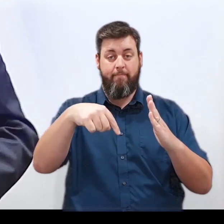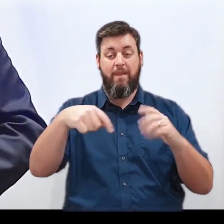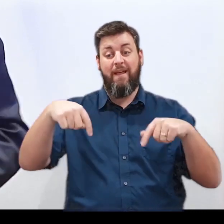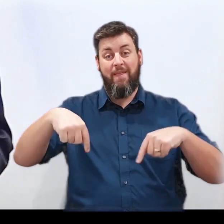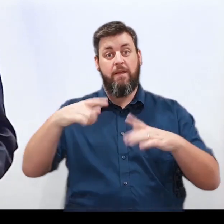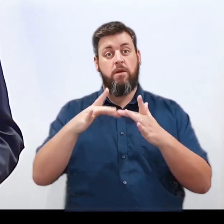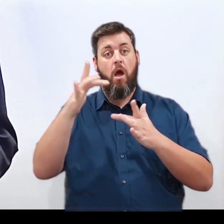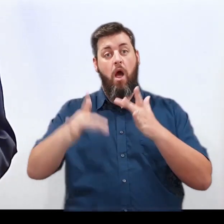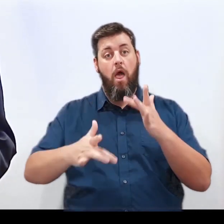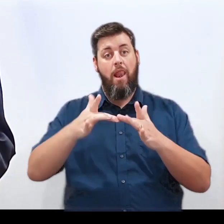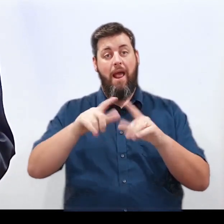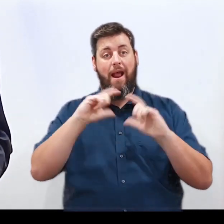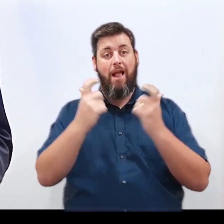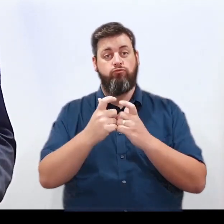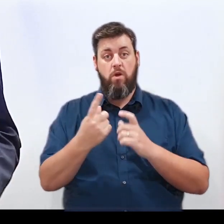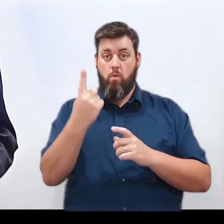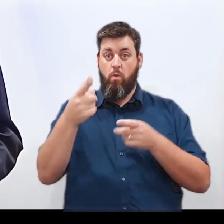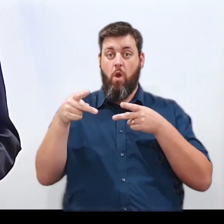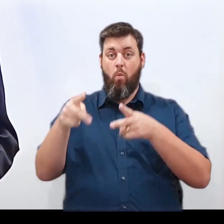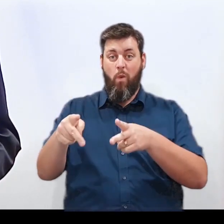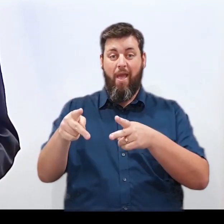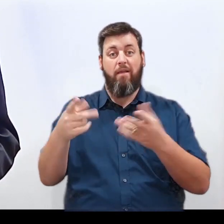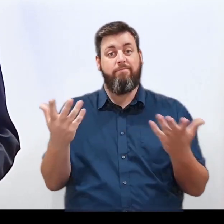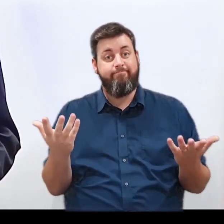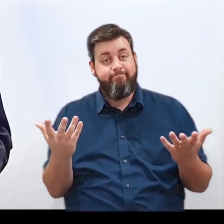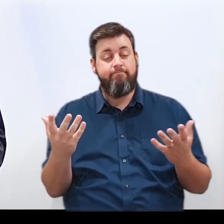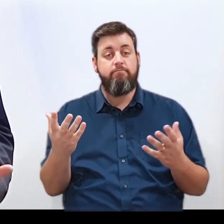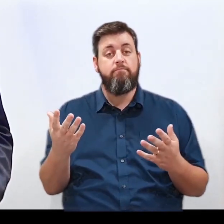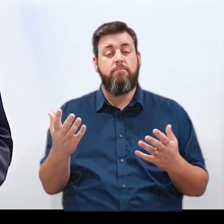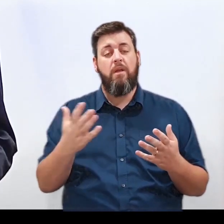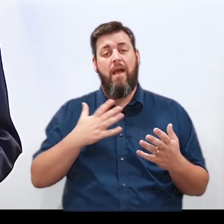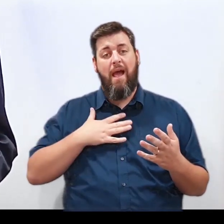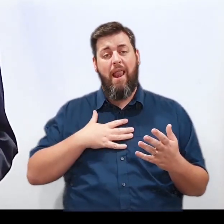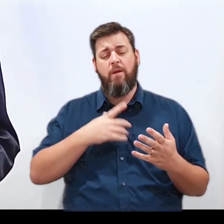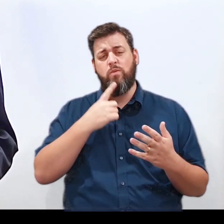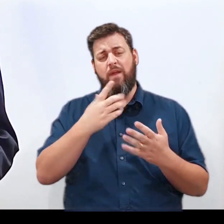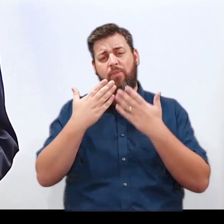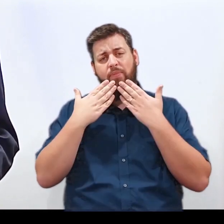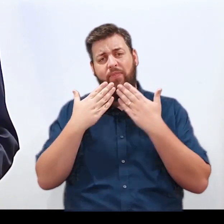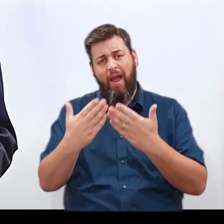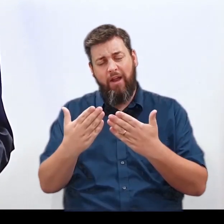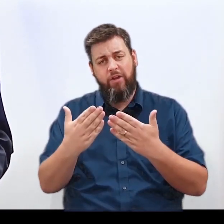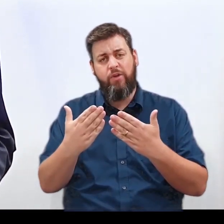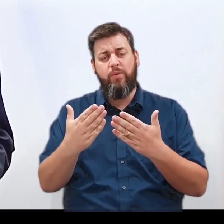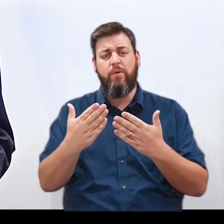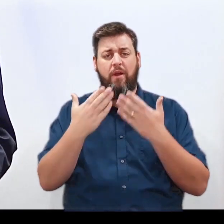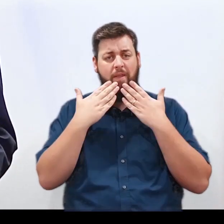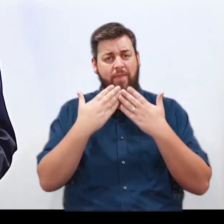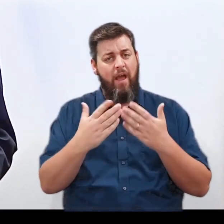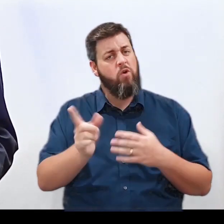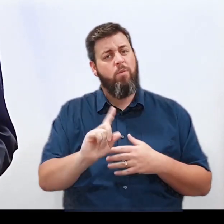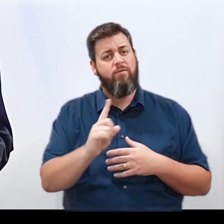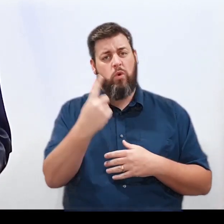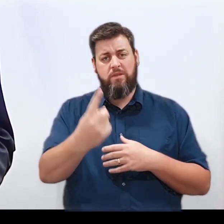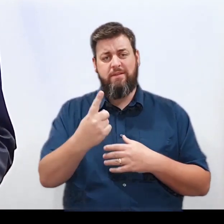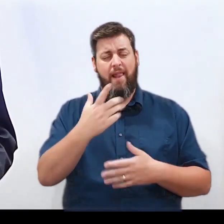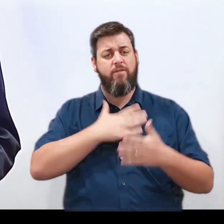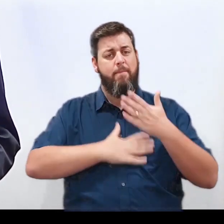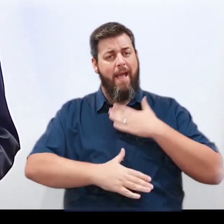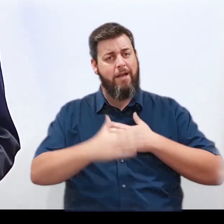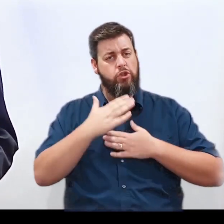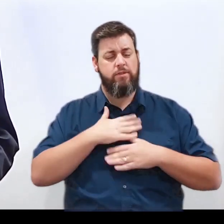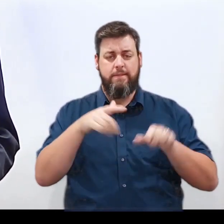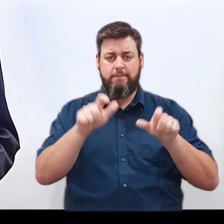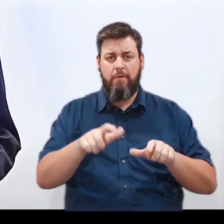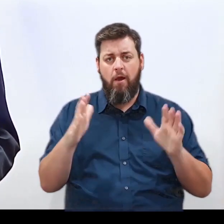this wonderful online classroom is just one of them. So I want to say thank you. Thank you for being